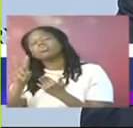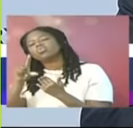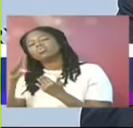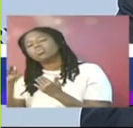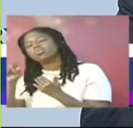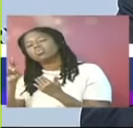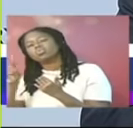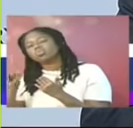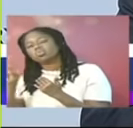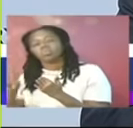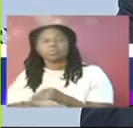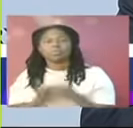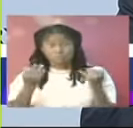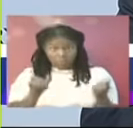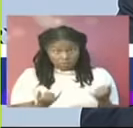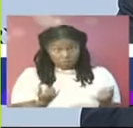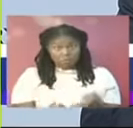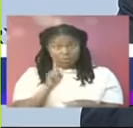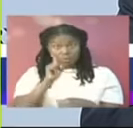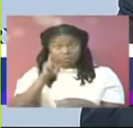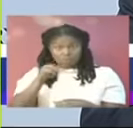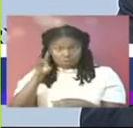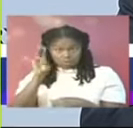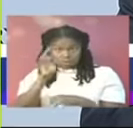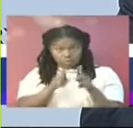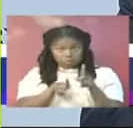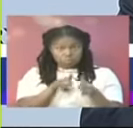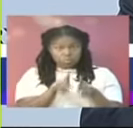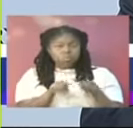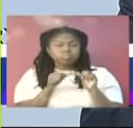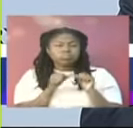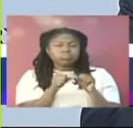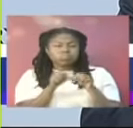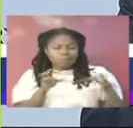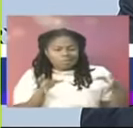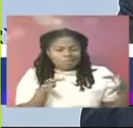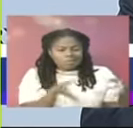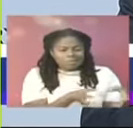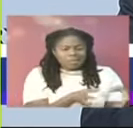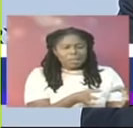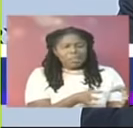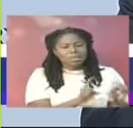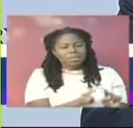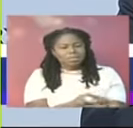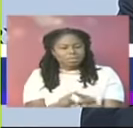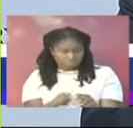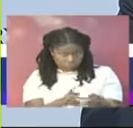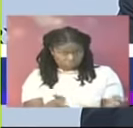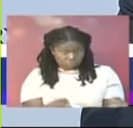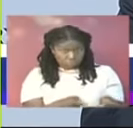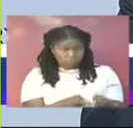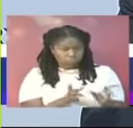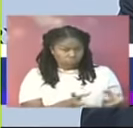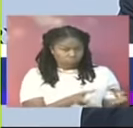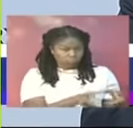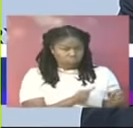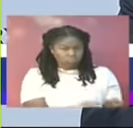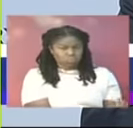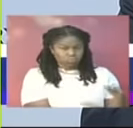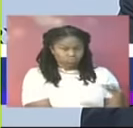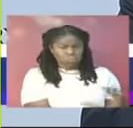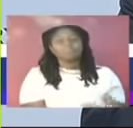currently 127 individuals in state quarantine facilities. Moving on to the